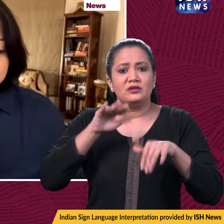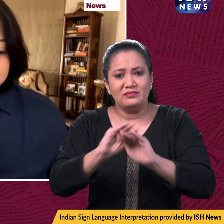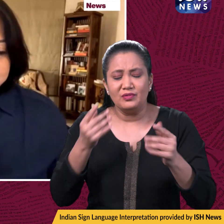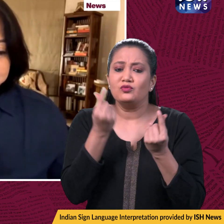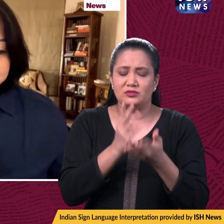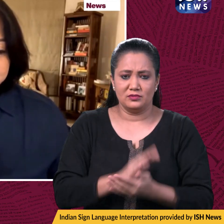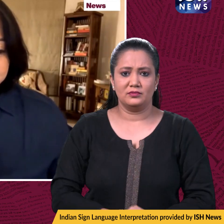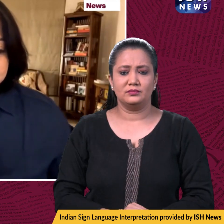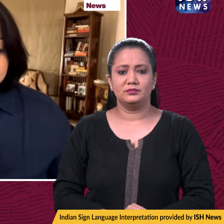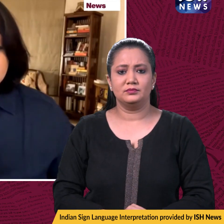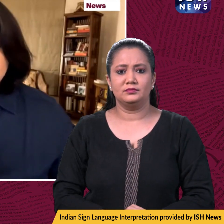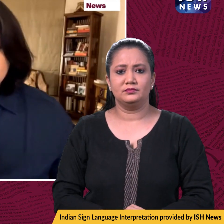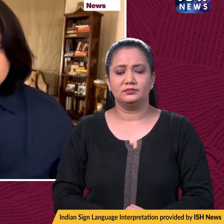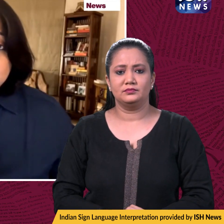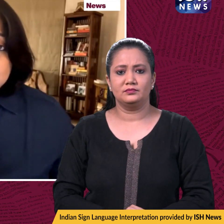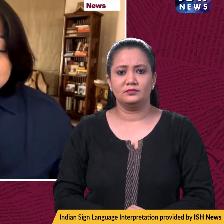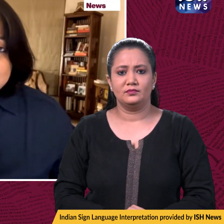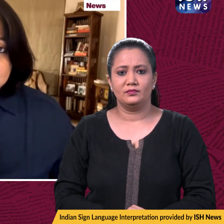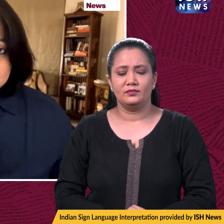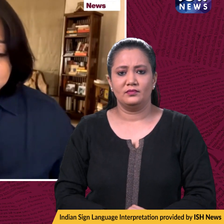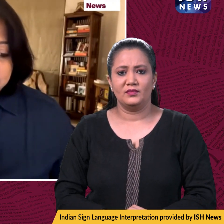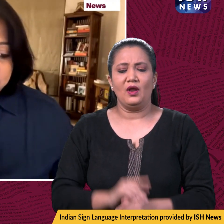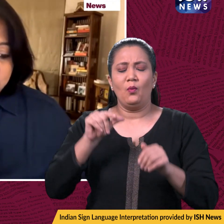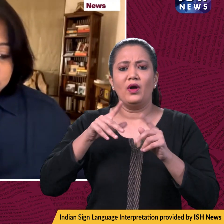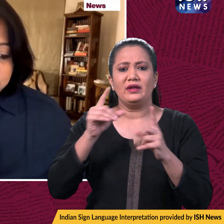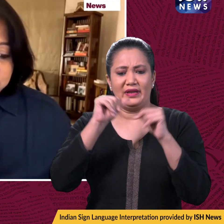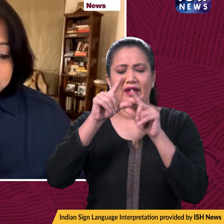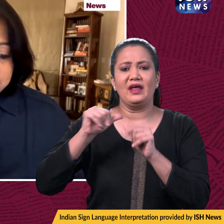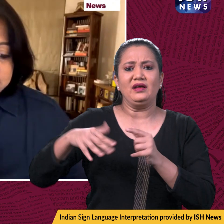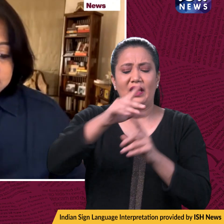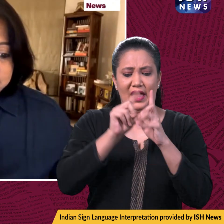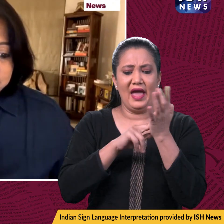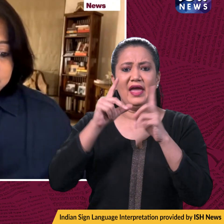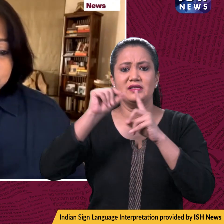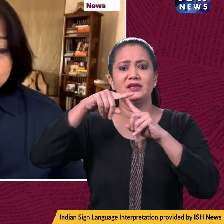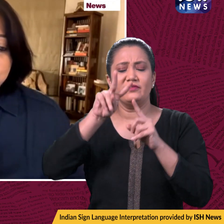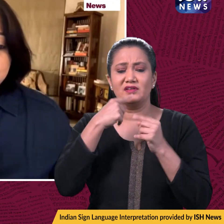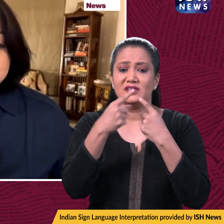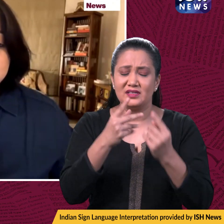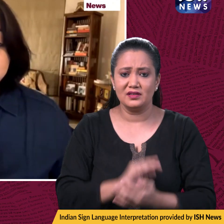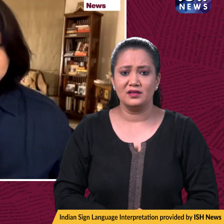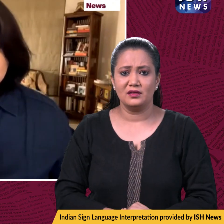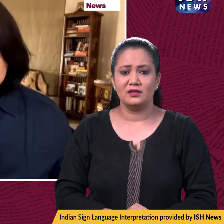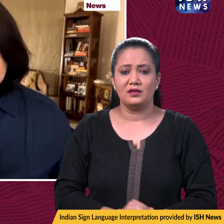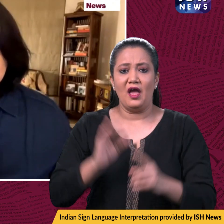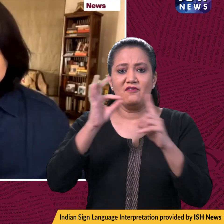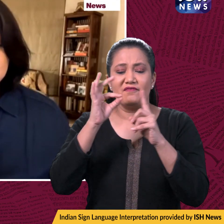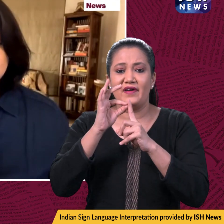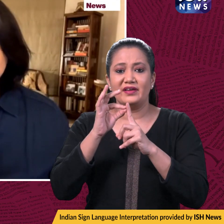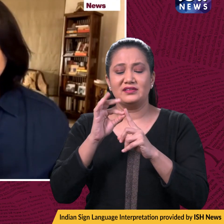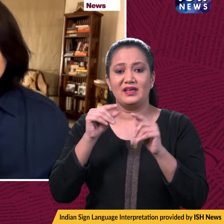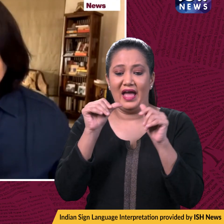many countries. There's recent lab data, according to a report in NDTV, that shows that the